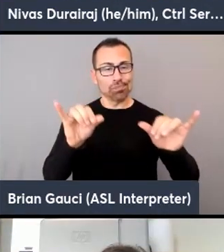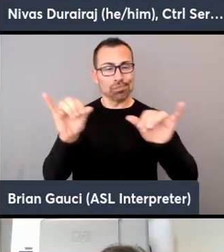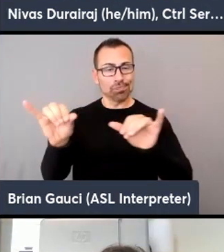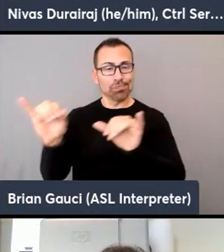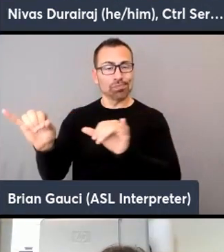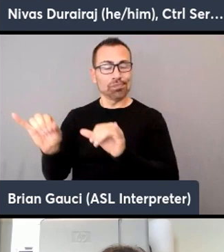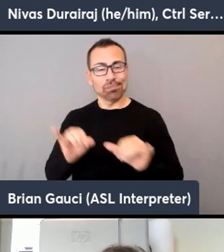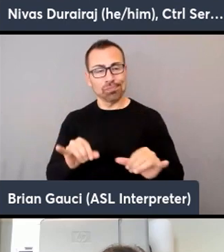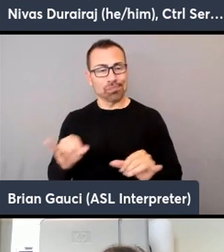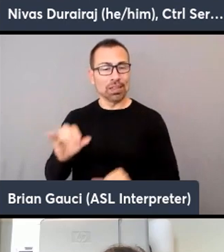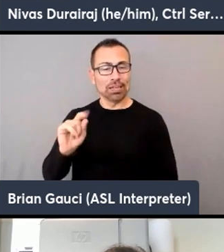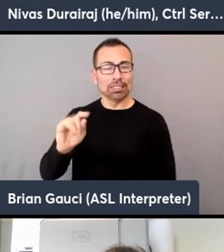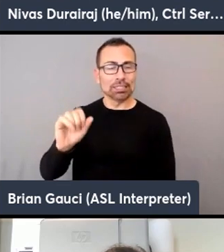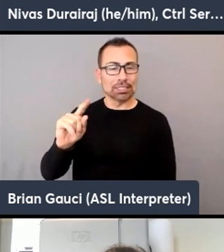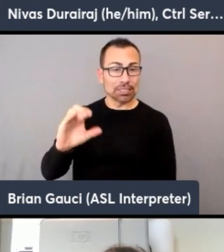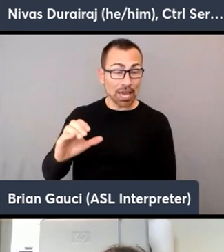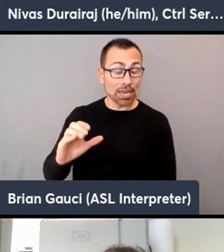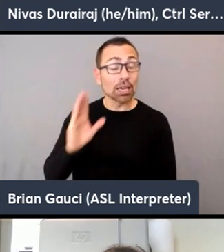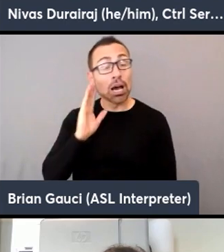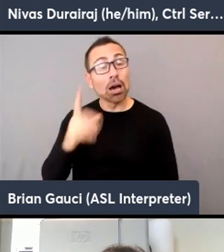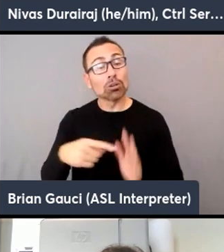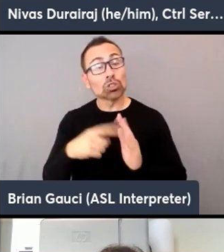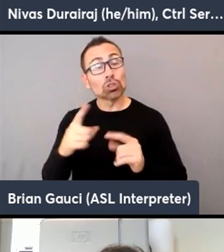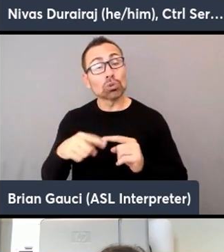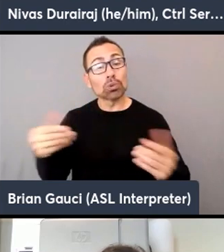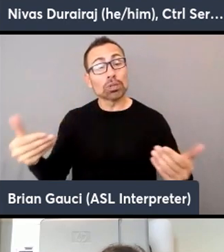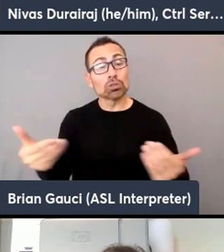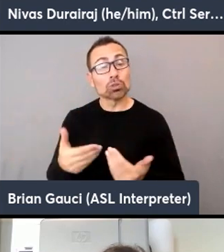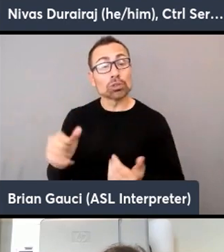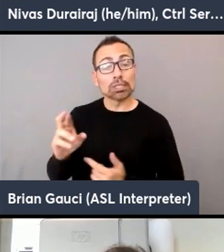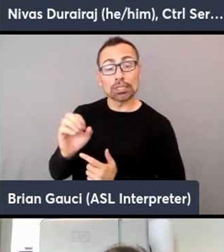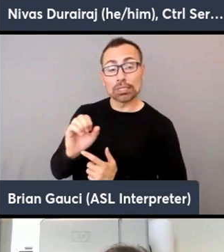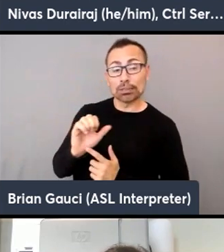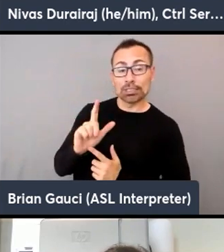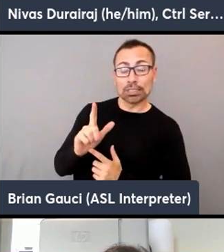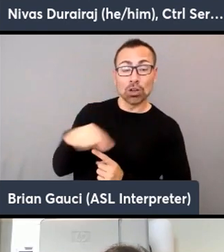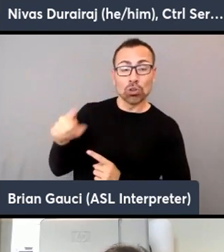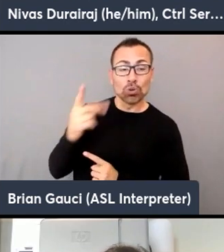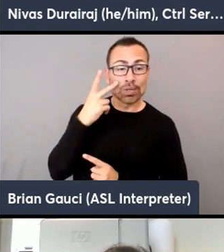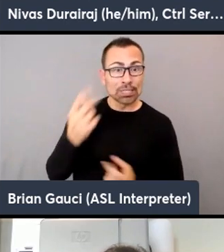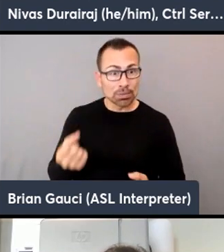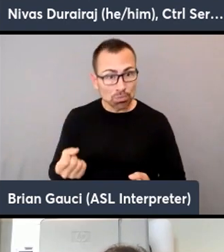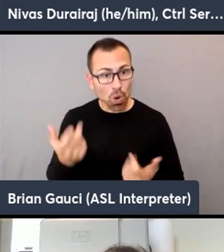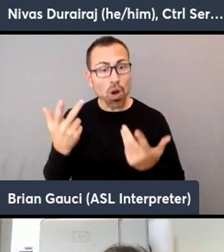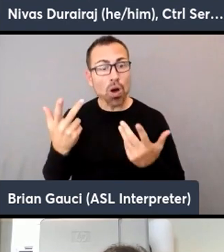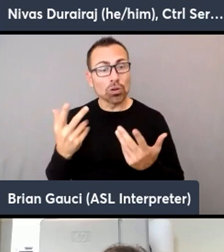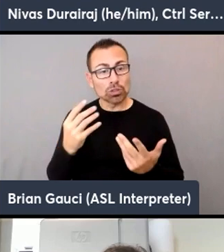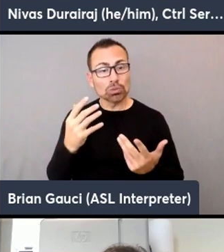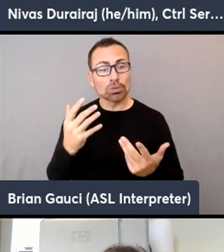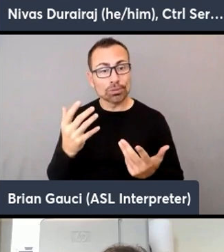the carousel feature that you're going to be able to see multiple homes of